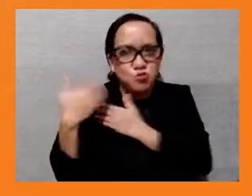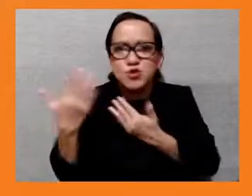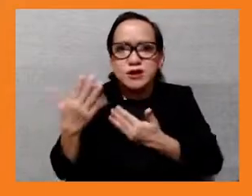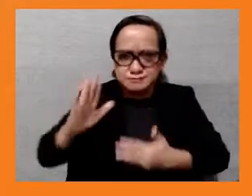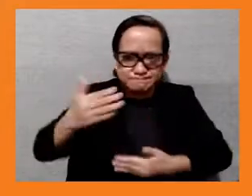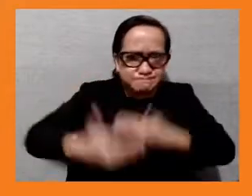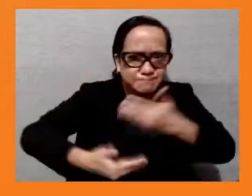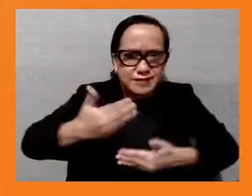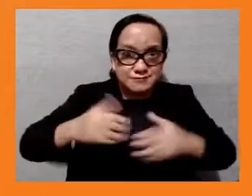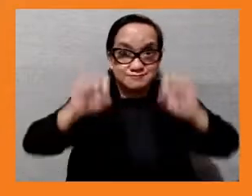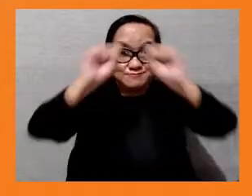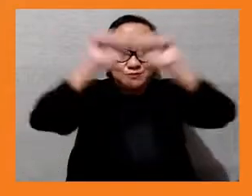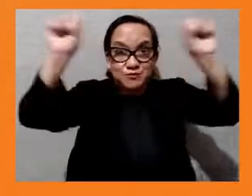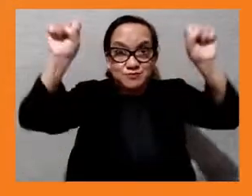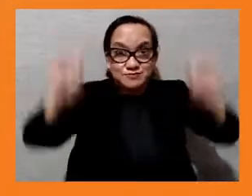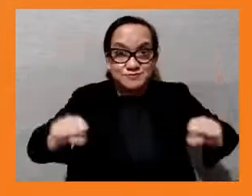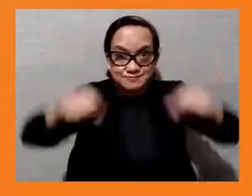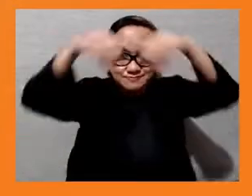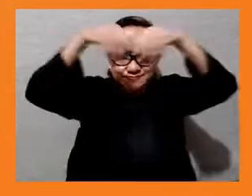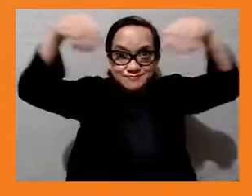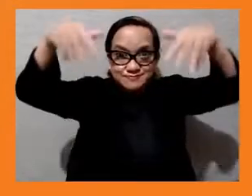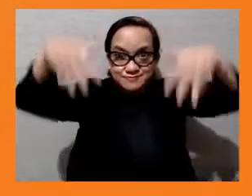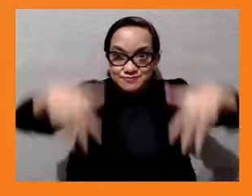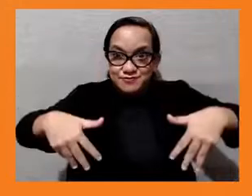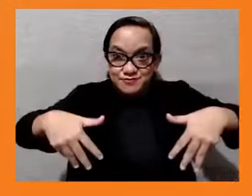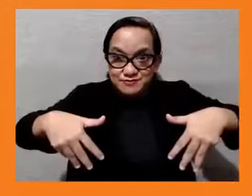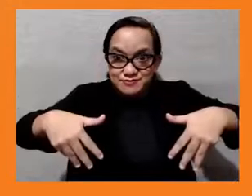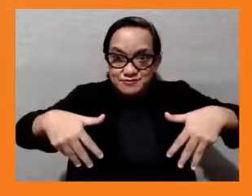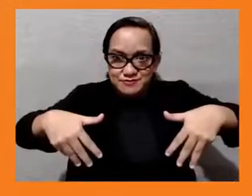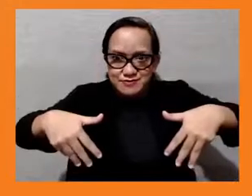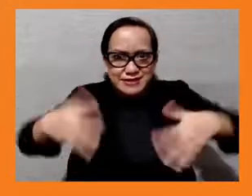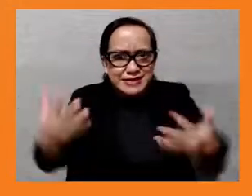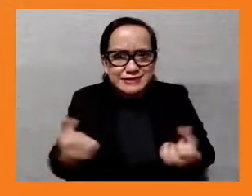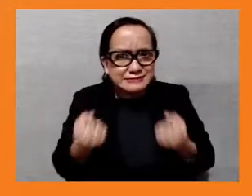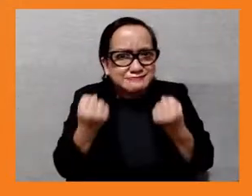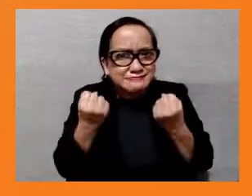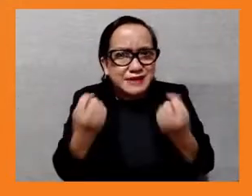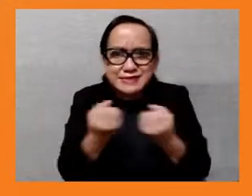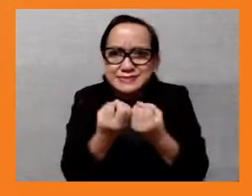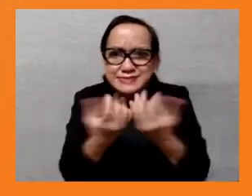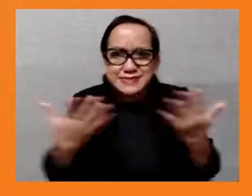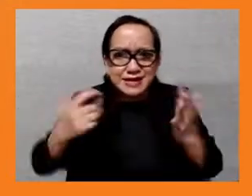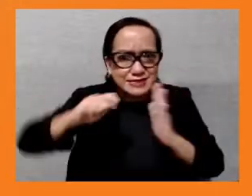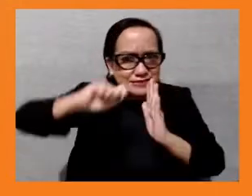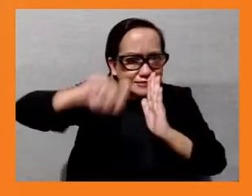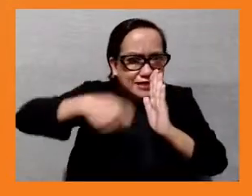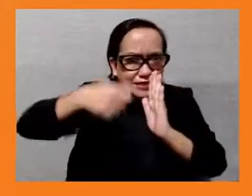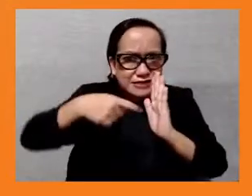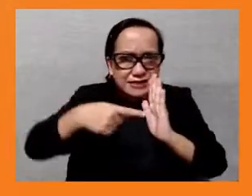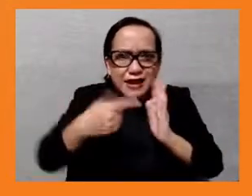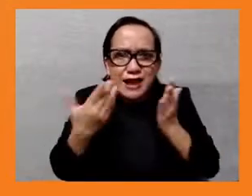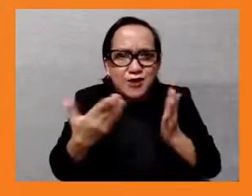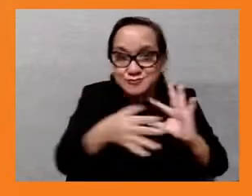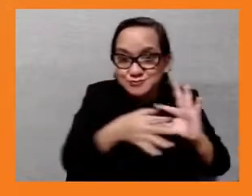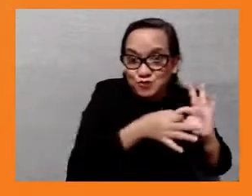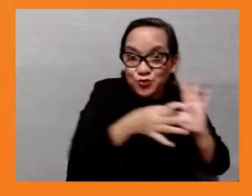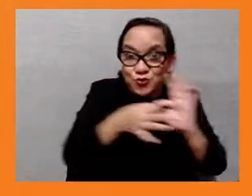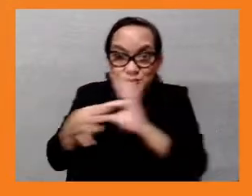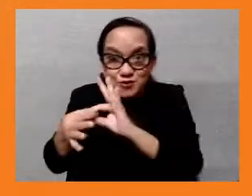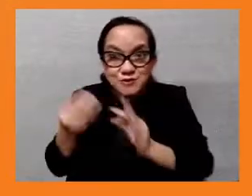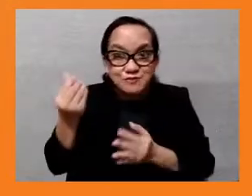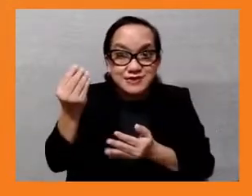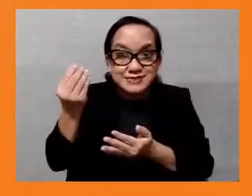here. One is that the policy should have a greater focus on enhanced risk screening so that we can, you